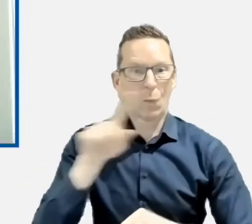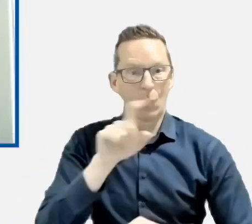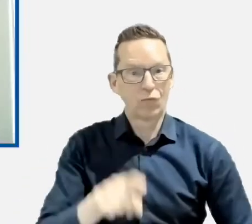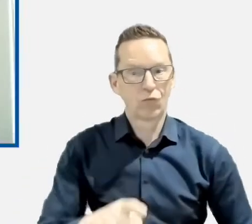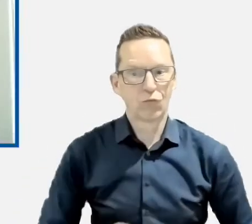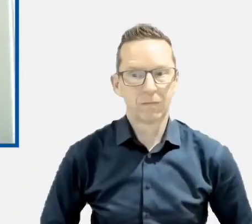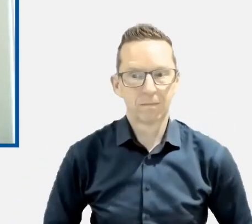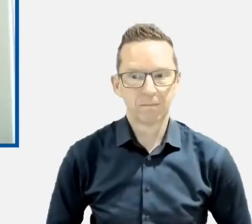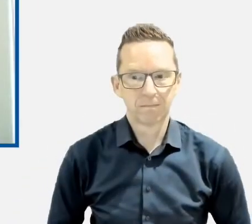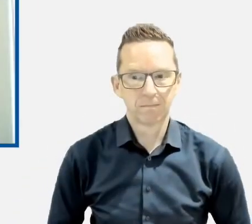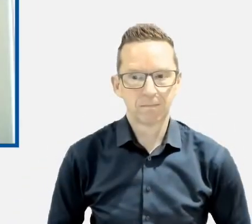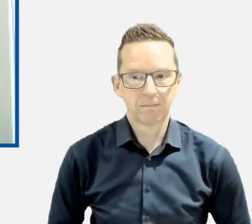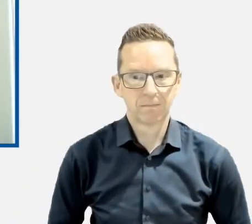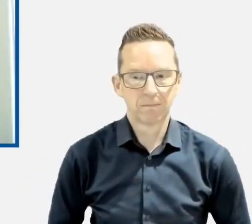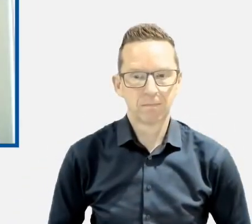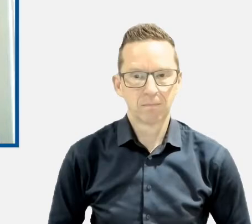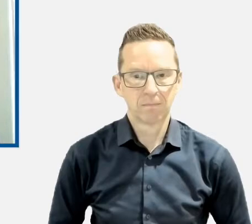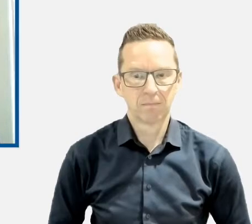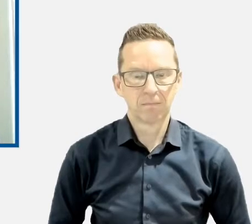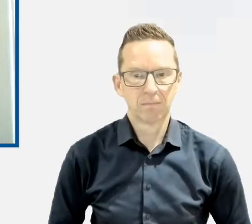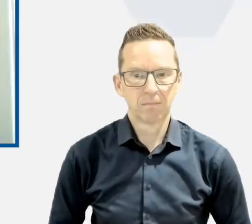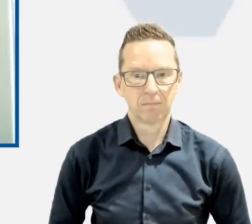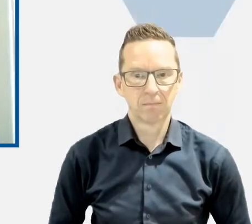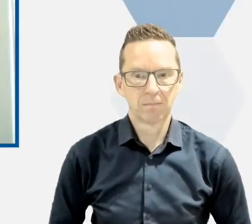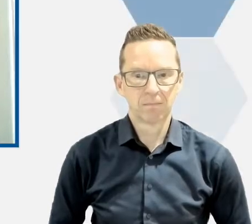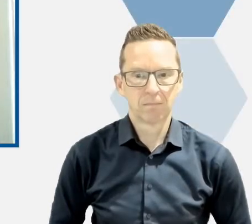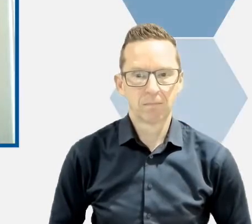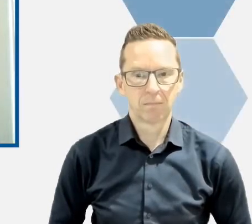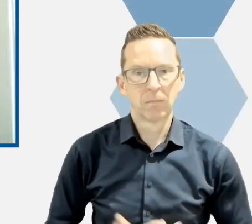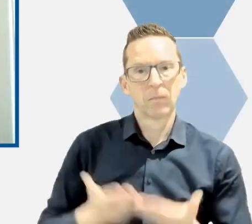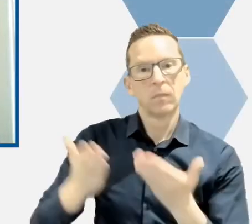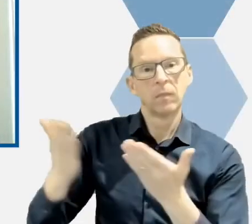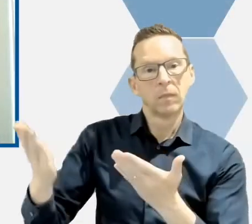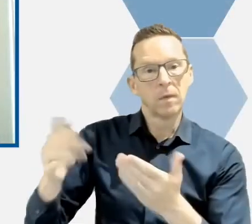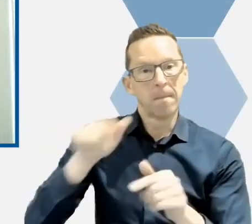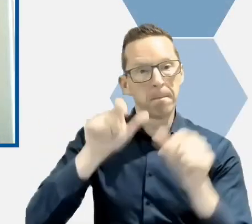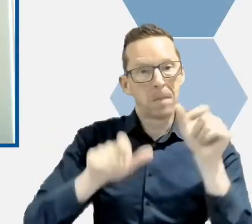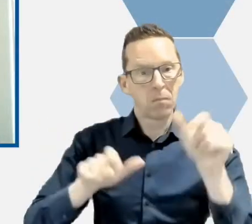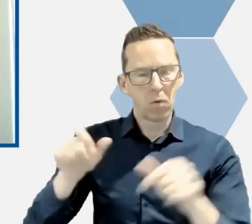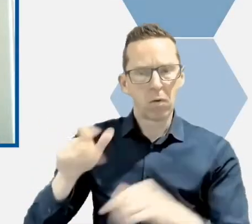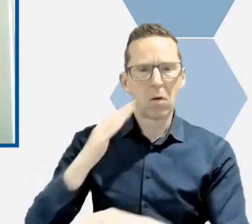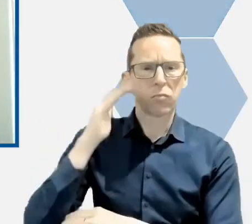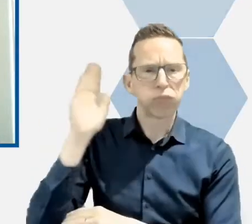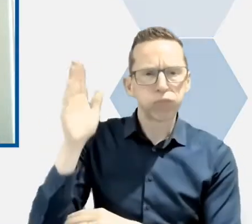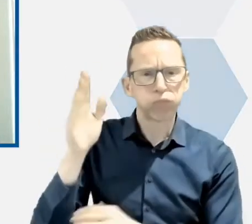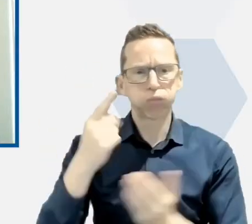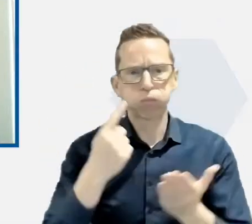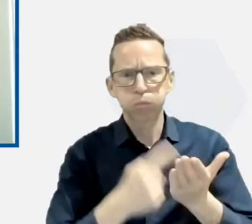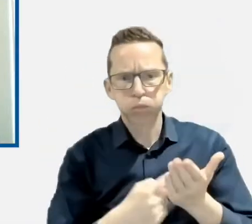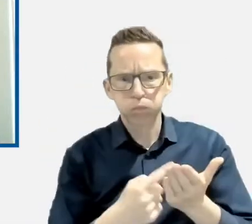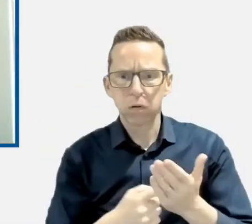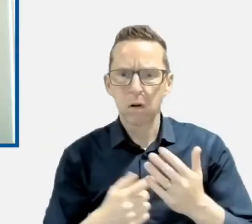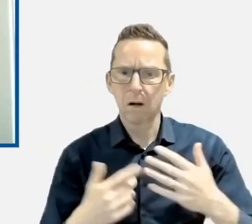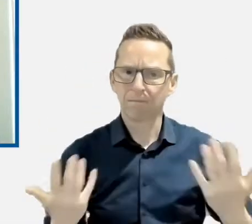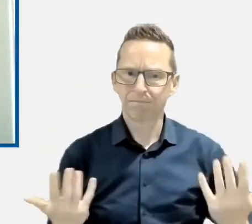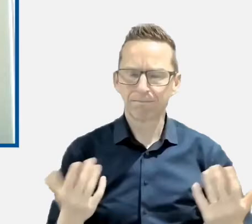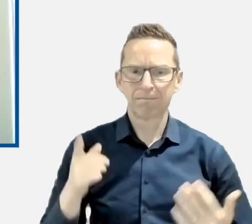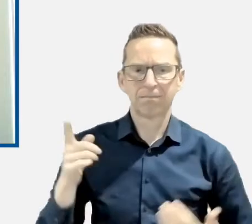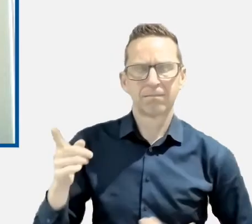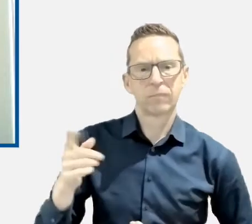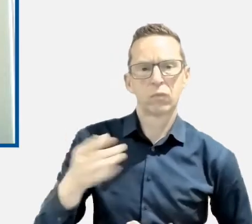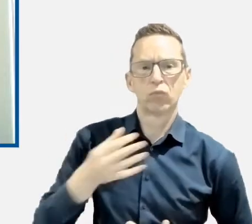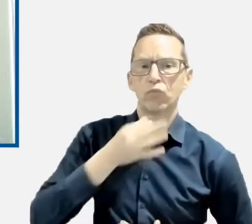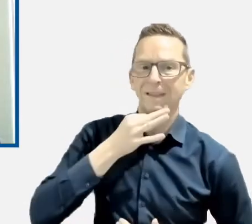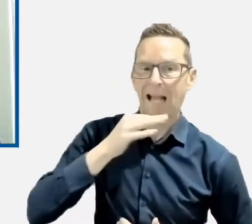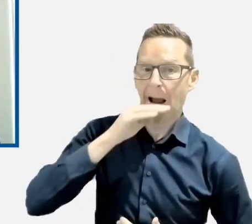speakers who will share their views on the production and use of risk information and to enhance